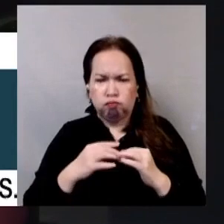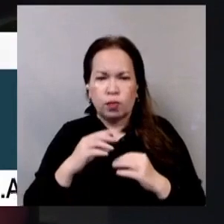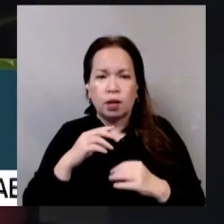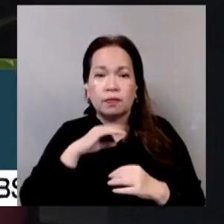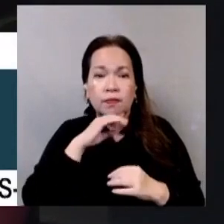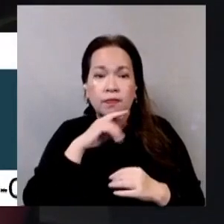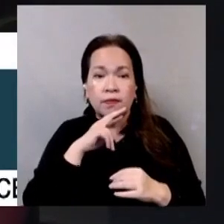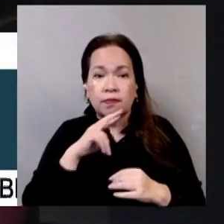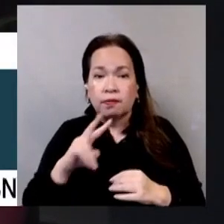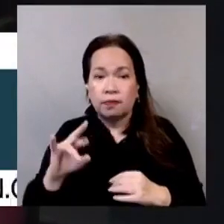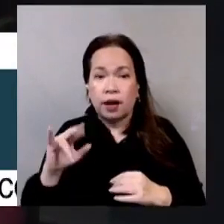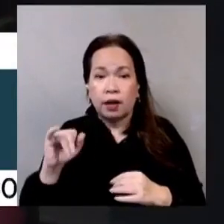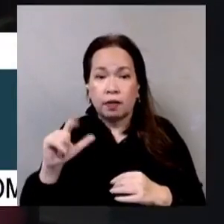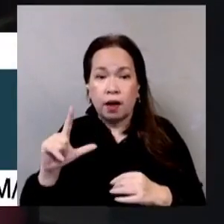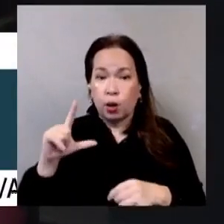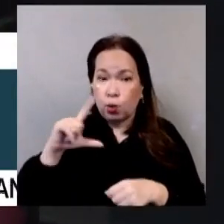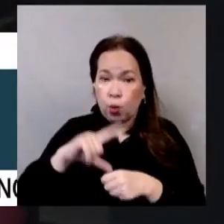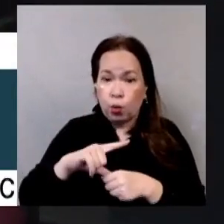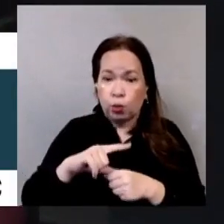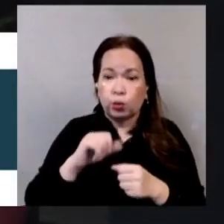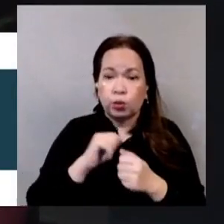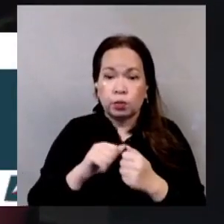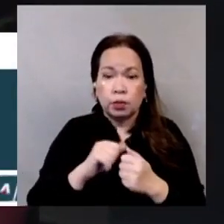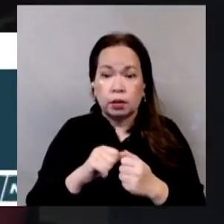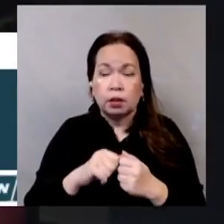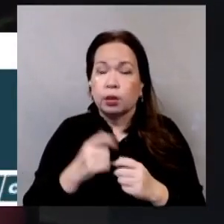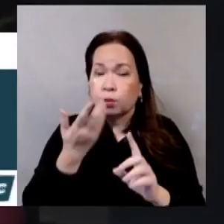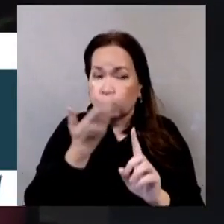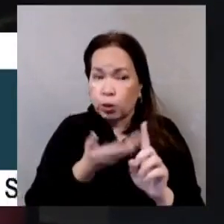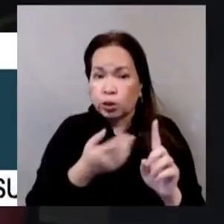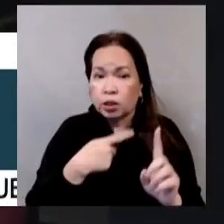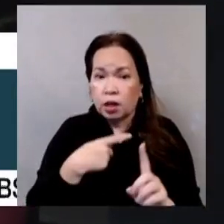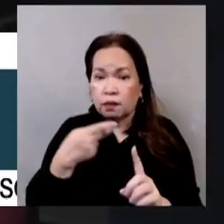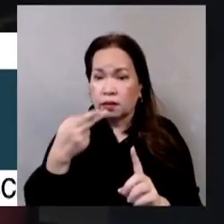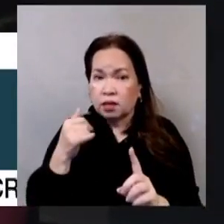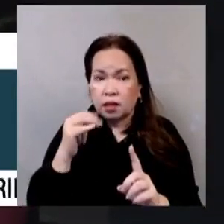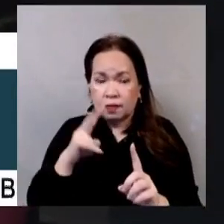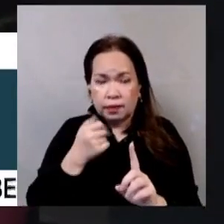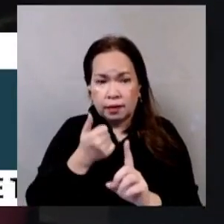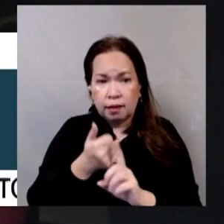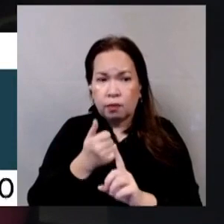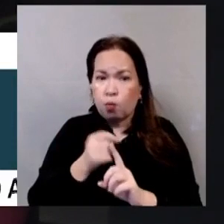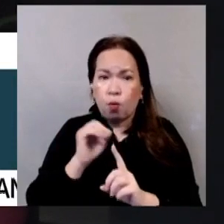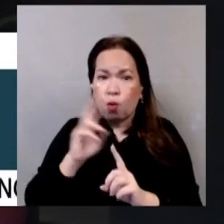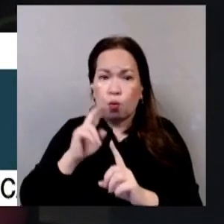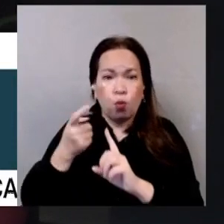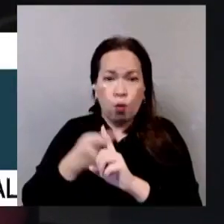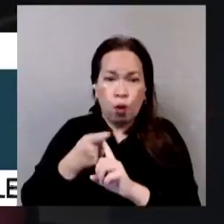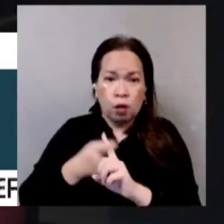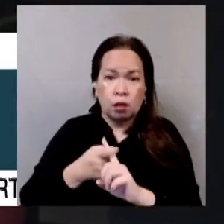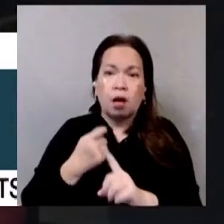that mean? If ever the person living with HIV does not use protection in engaging in